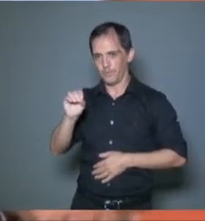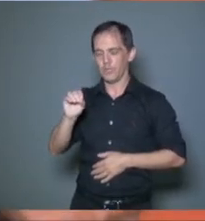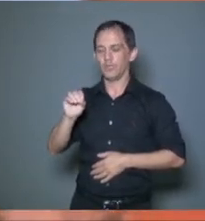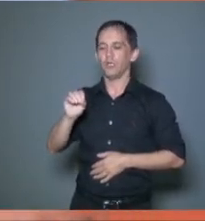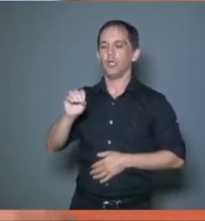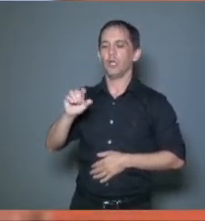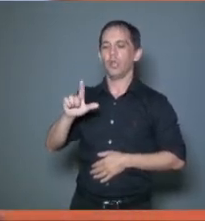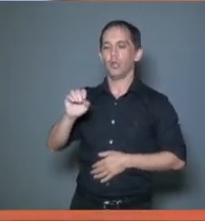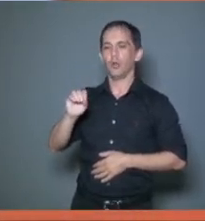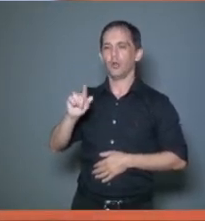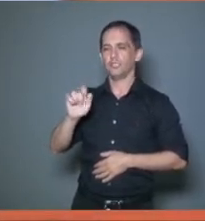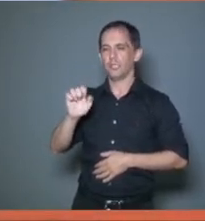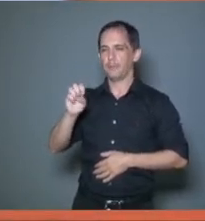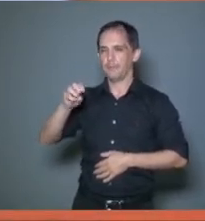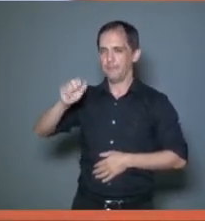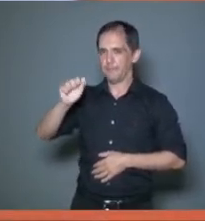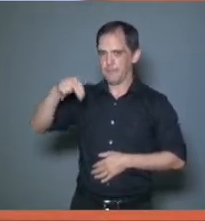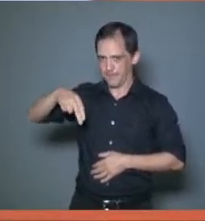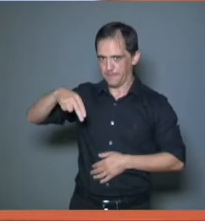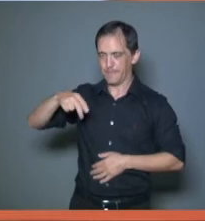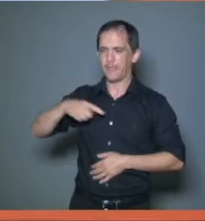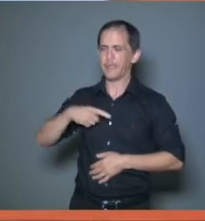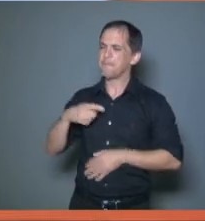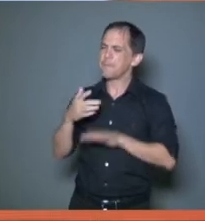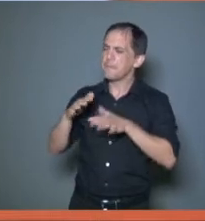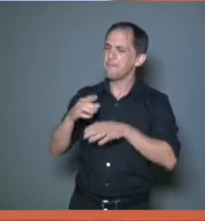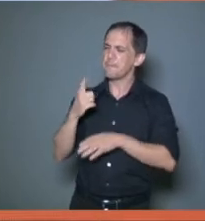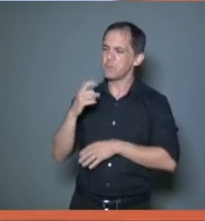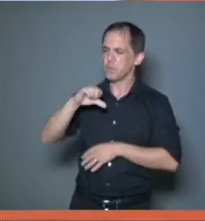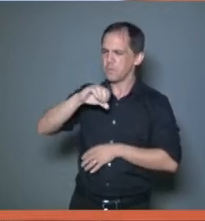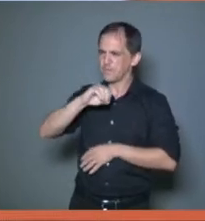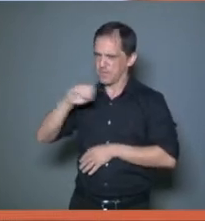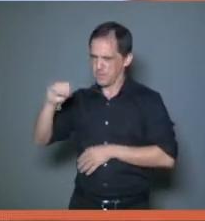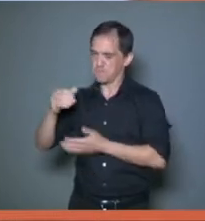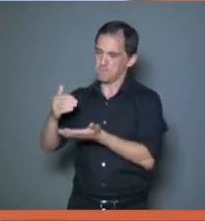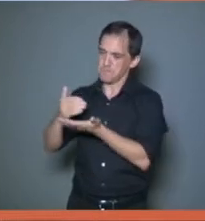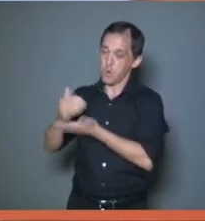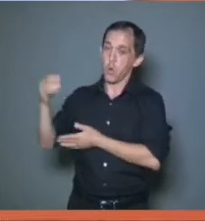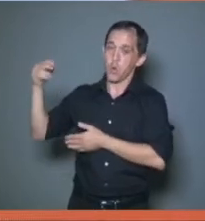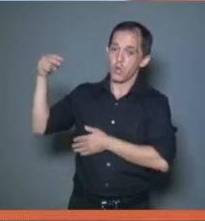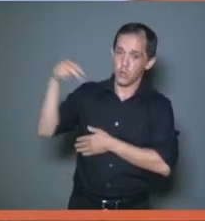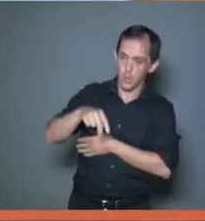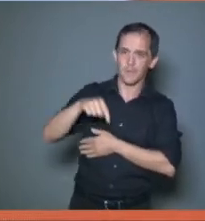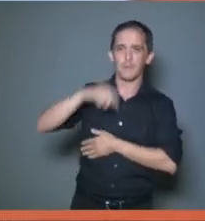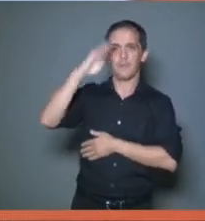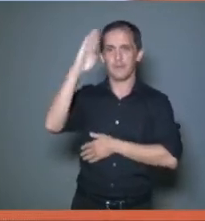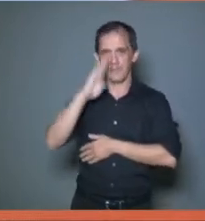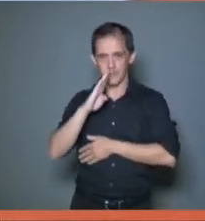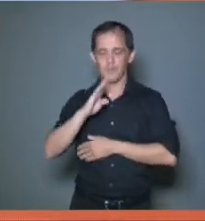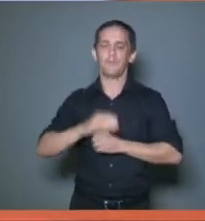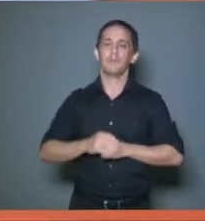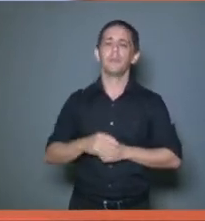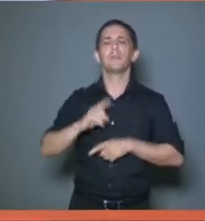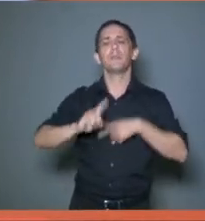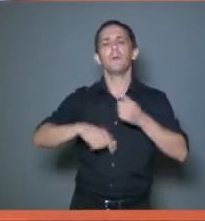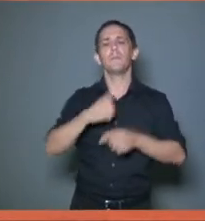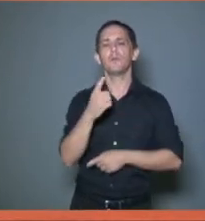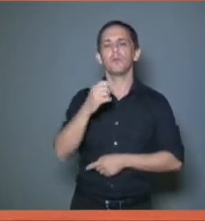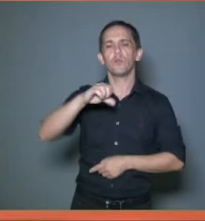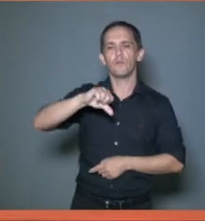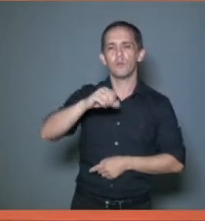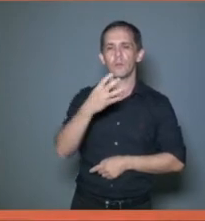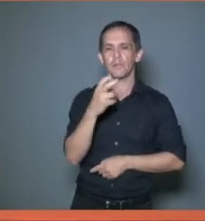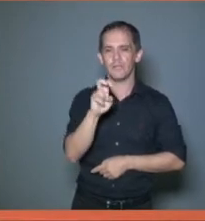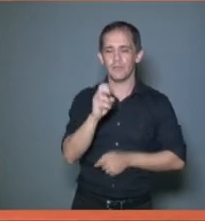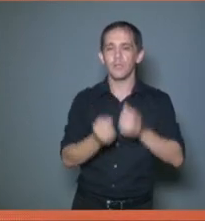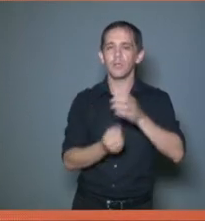arrived in Brazil in the early 1900s. And in 1945, almost 77 years